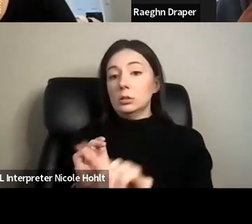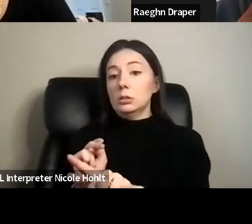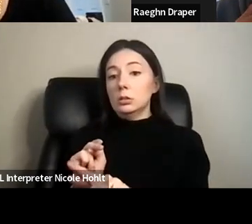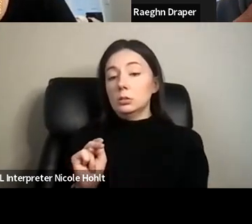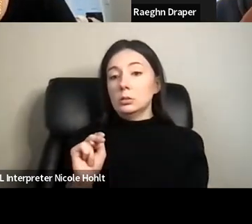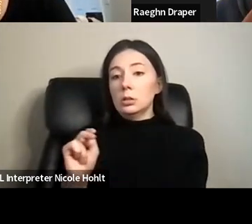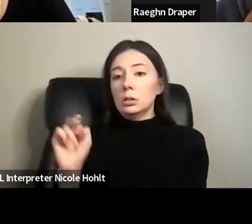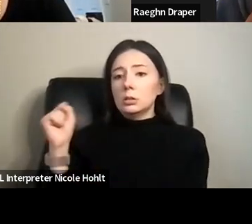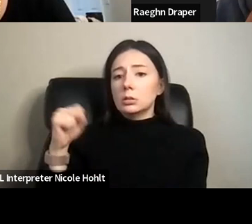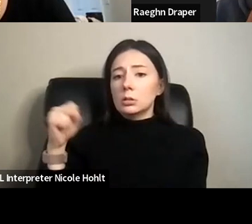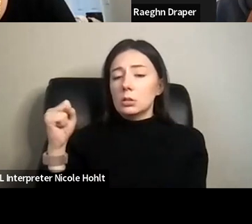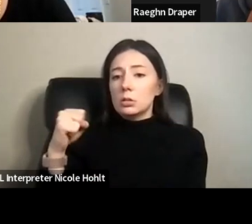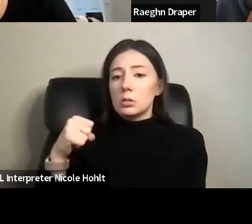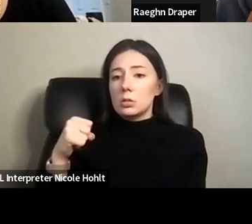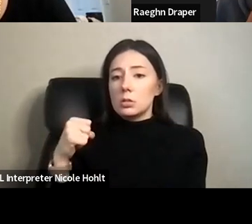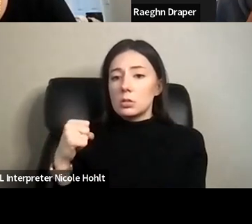Yeah.